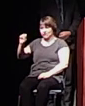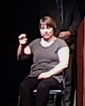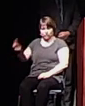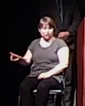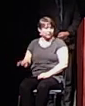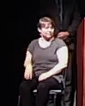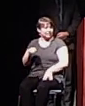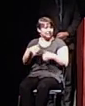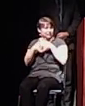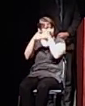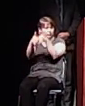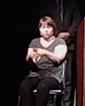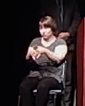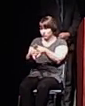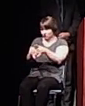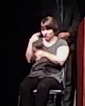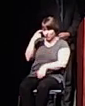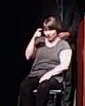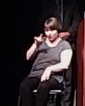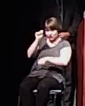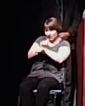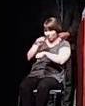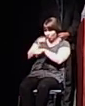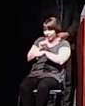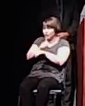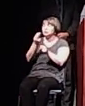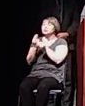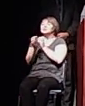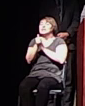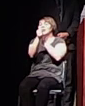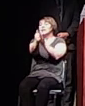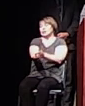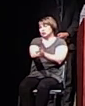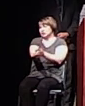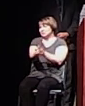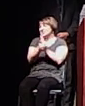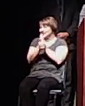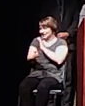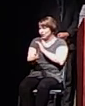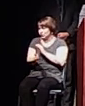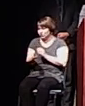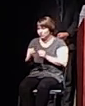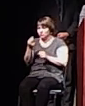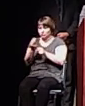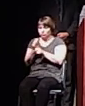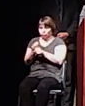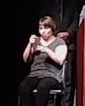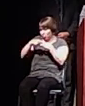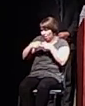This award recognizes an employee who uses leadership skills to tackle a problem, who takes some